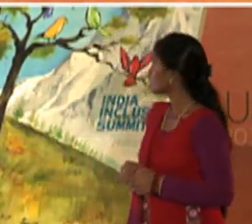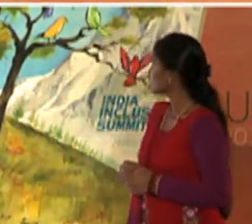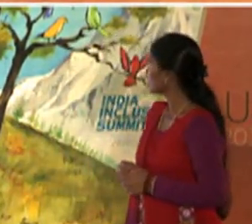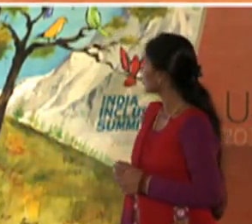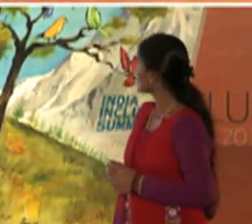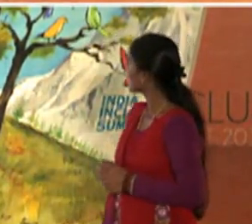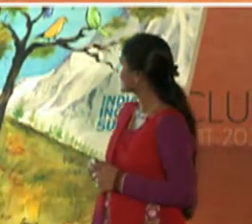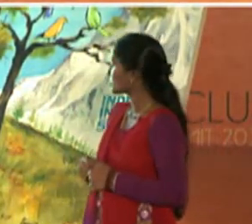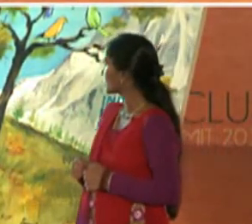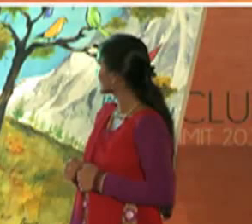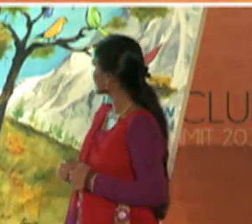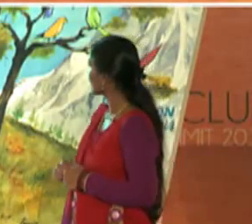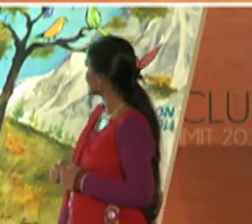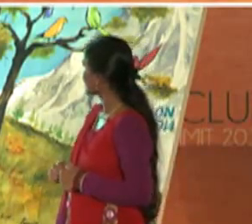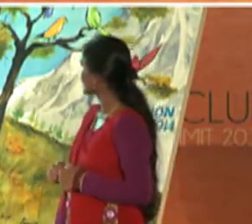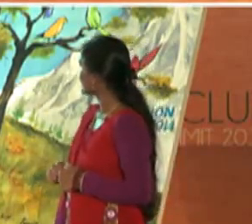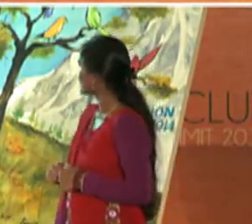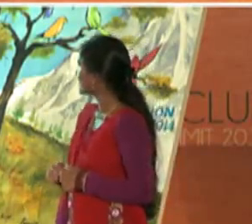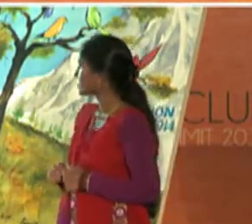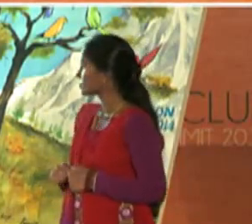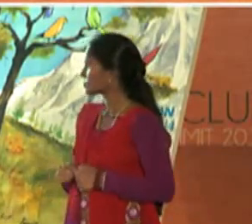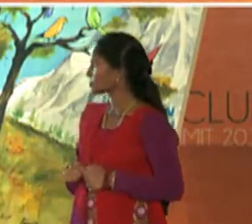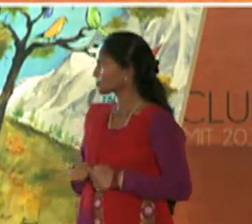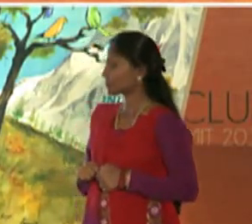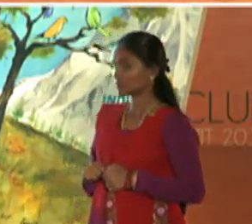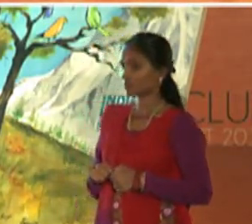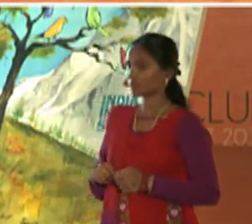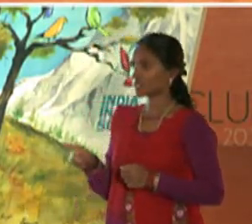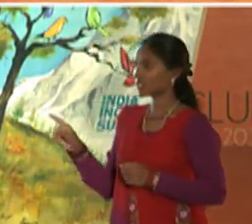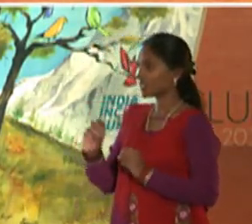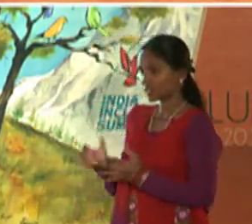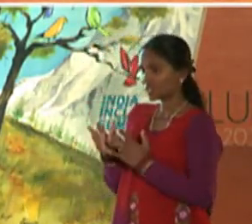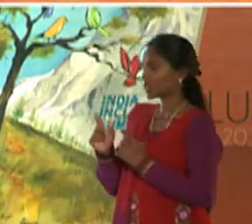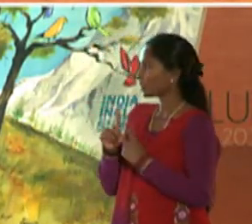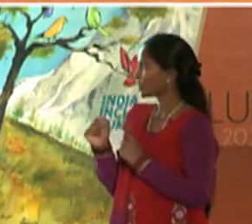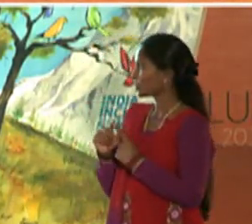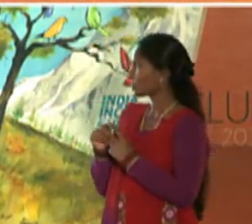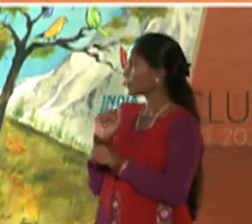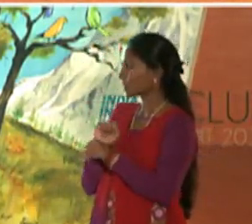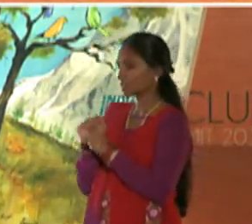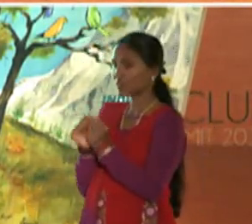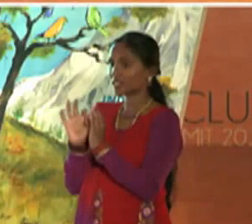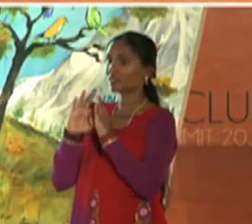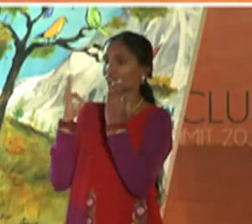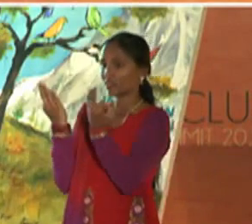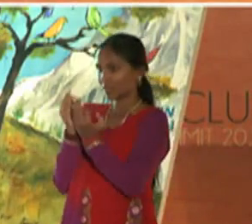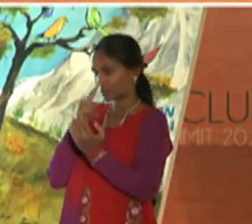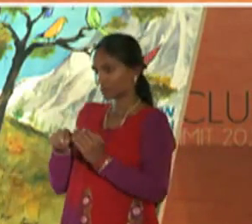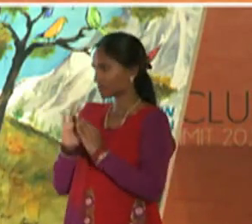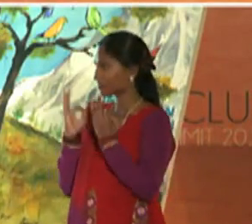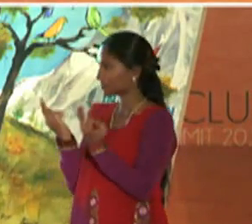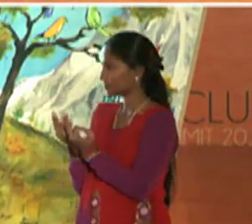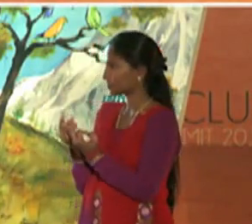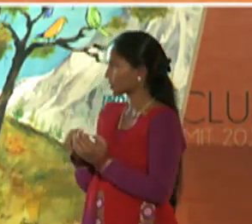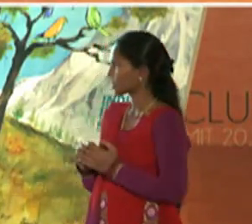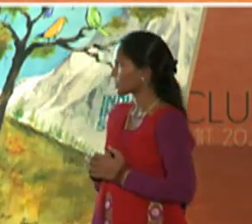Of course, I've done something wrong. This is why. So Vidya started doing work with the family and with the village, and